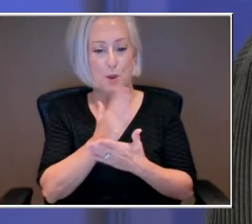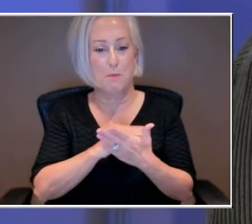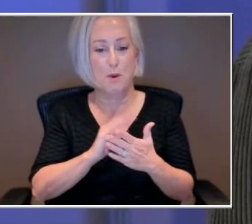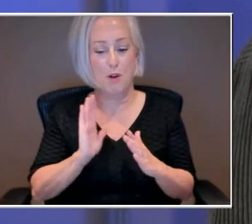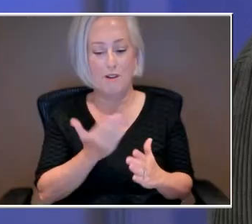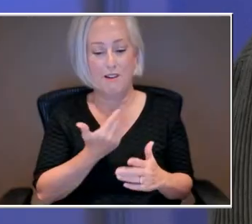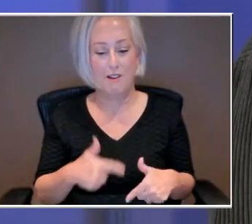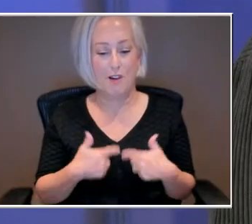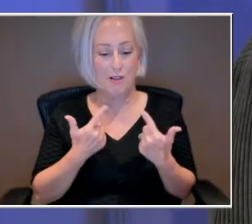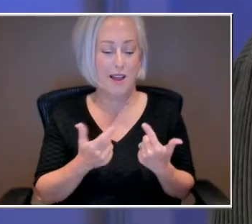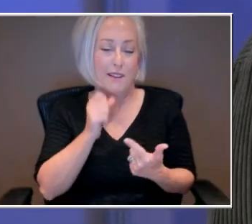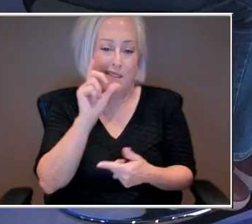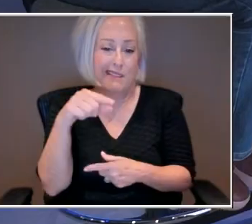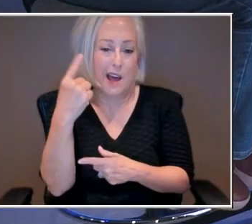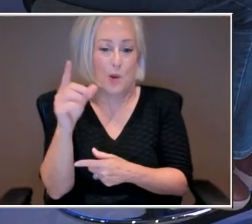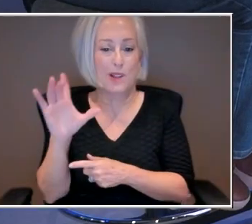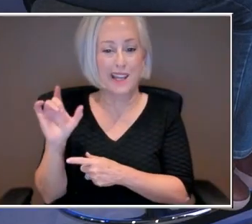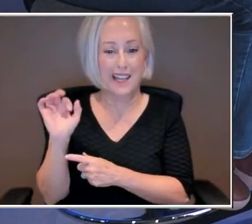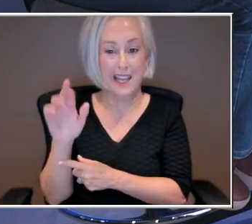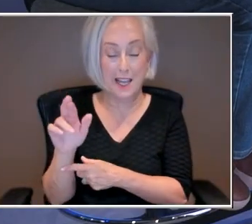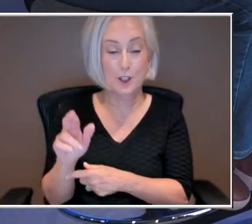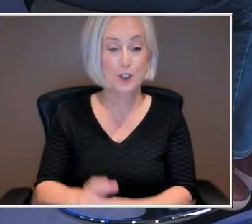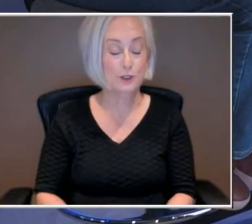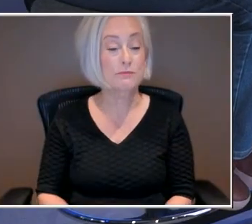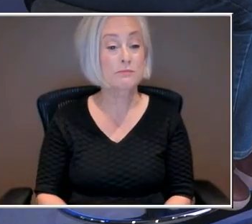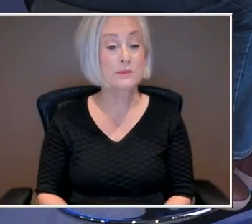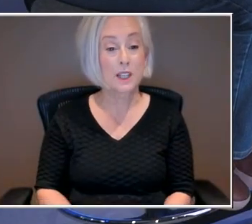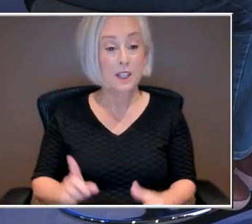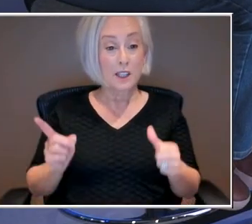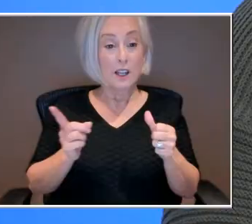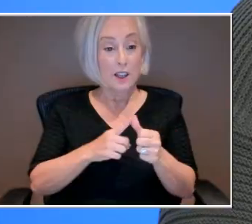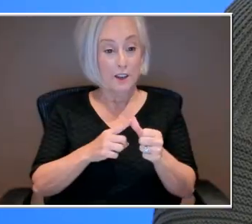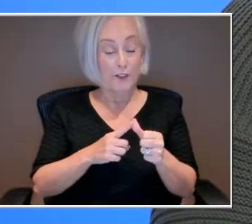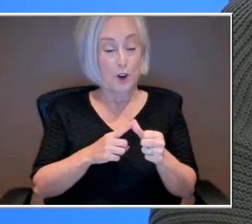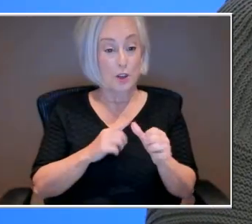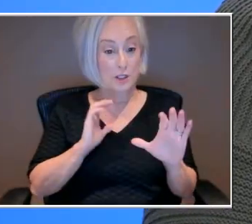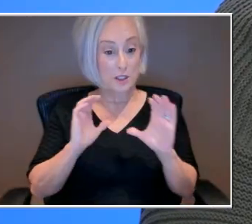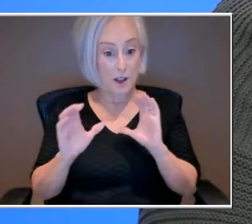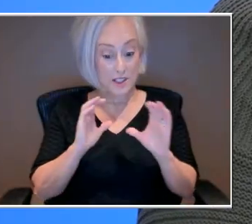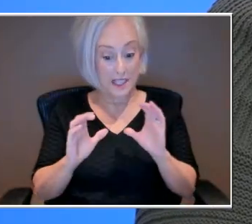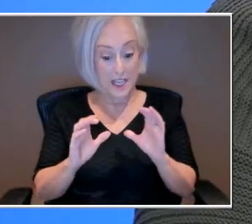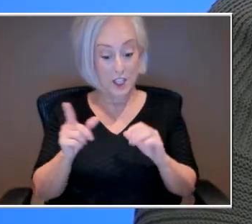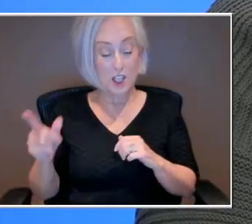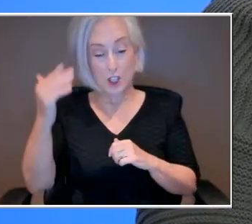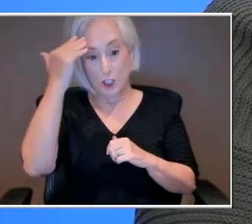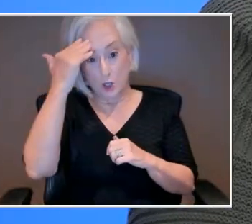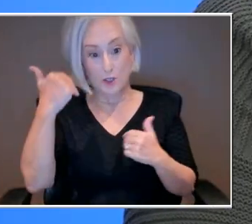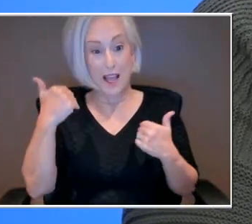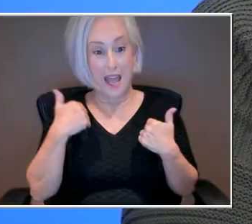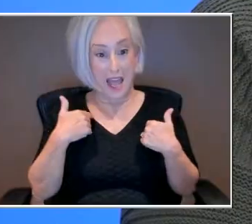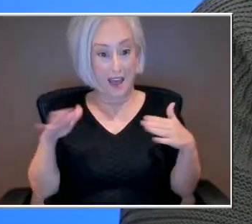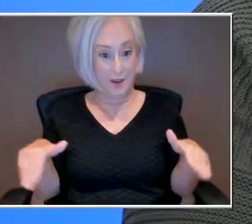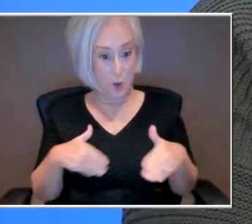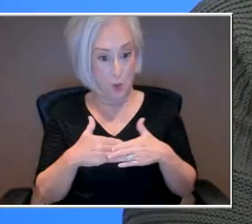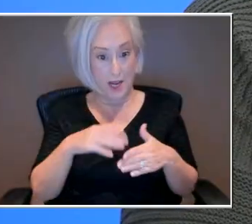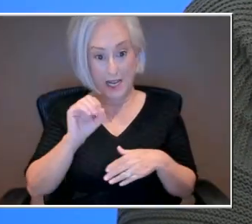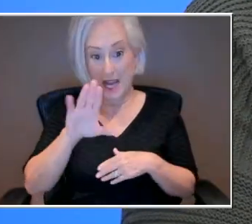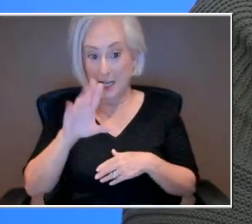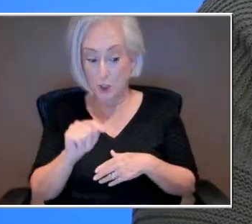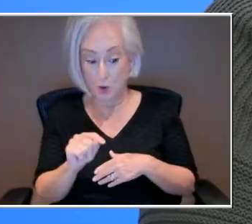the cancer. I think like our very means a first lot. conversation with Dr. and I was, okay, she's got a wedding in October. How are we going to get her